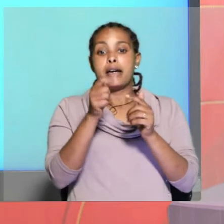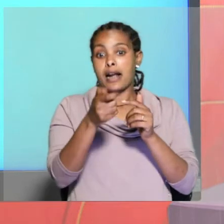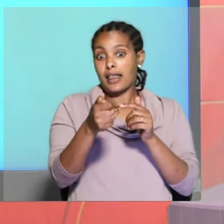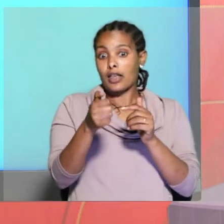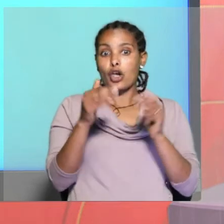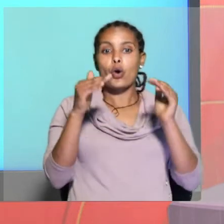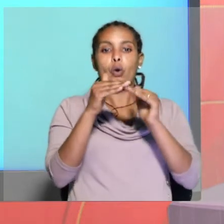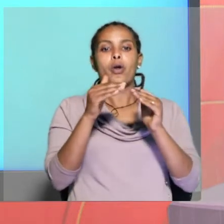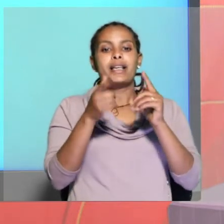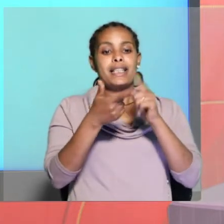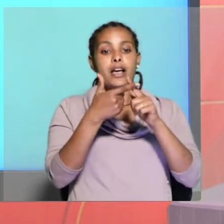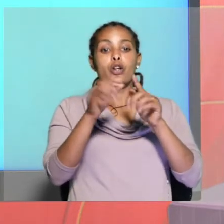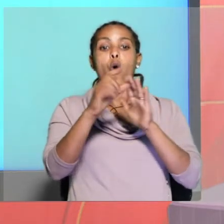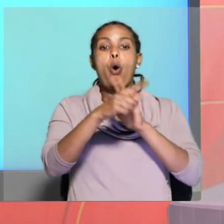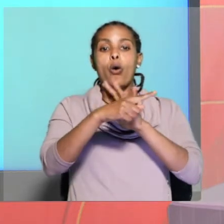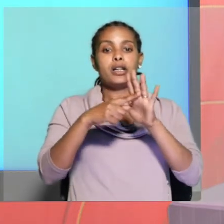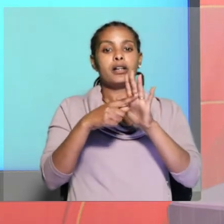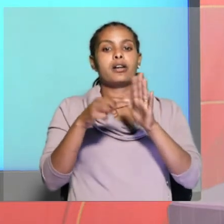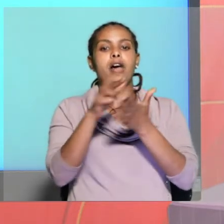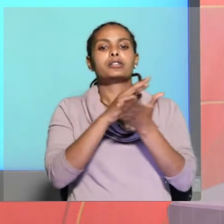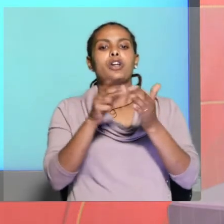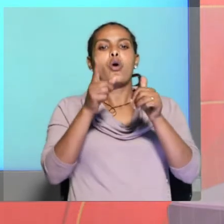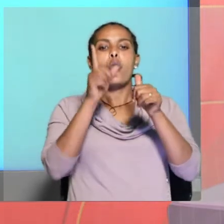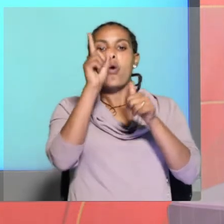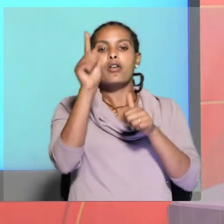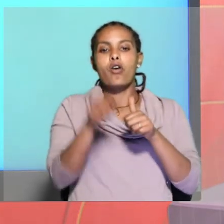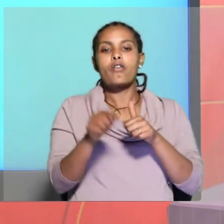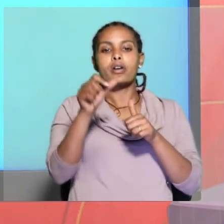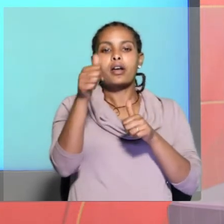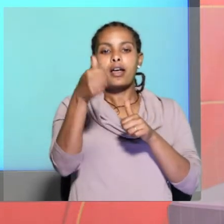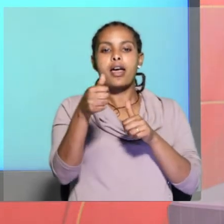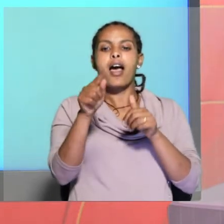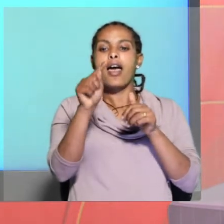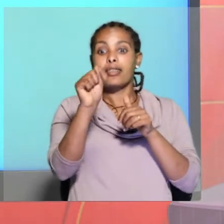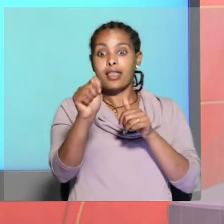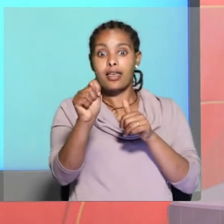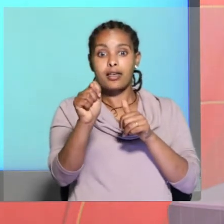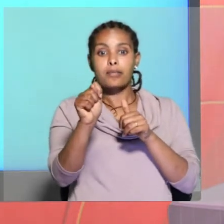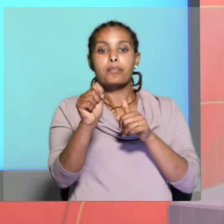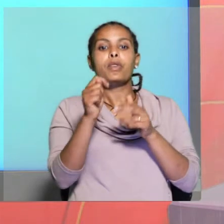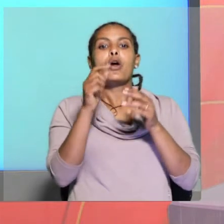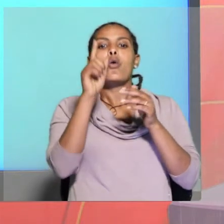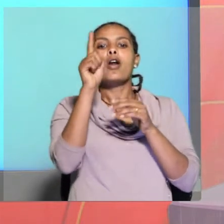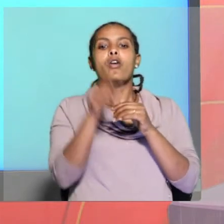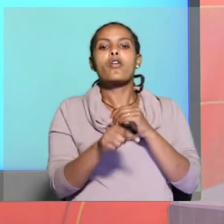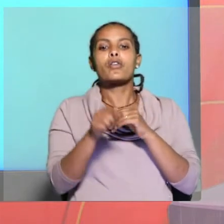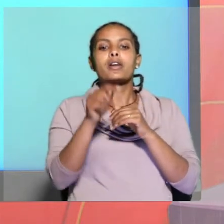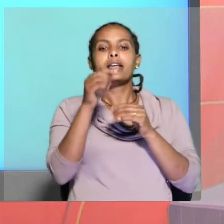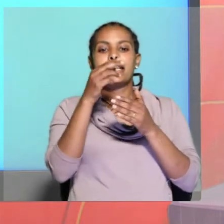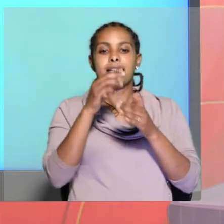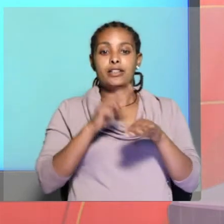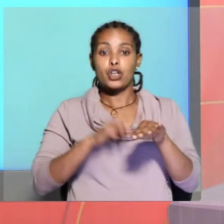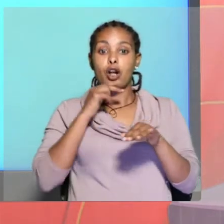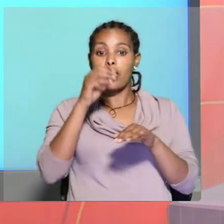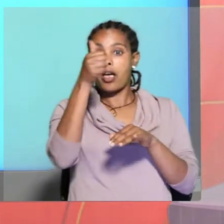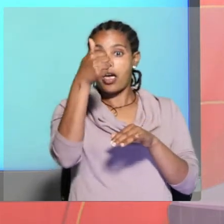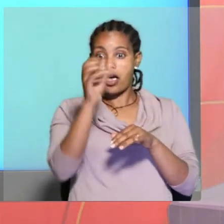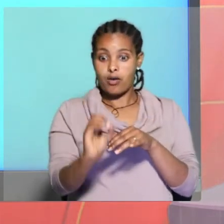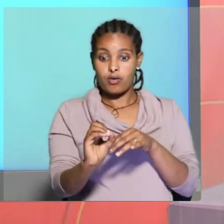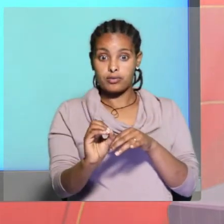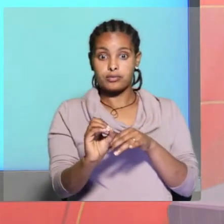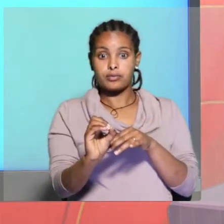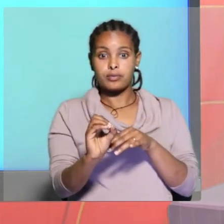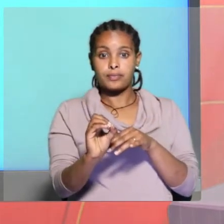equation for a second order reaction is this: 1 over concentration of A at any time t minus 1 over initial concentration